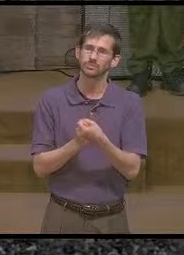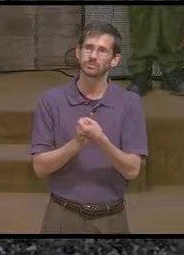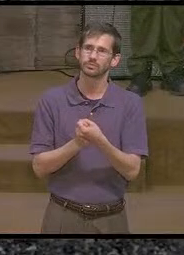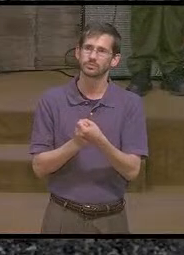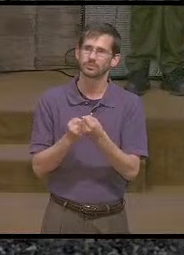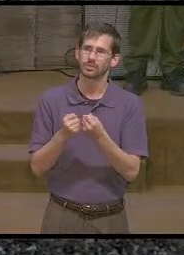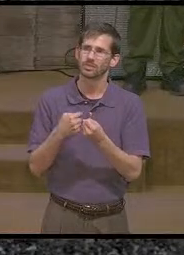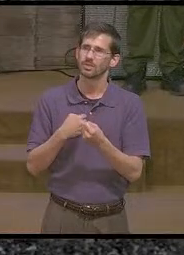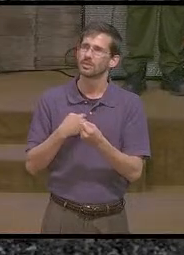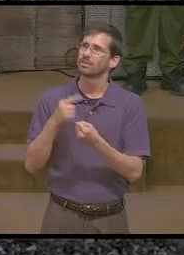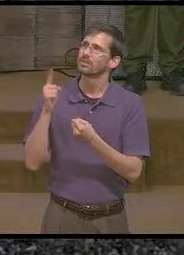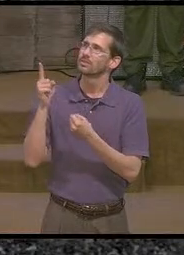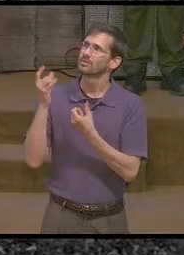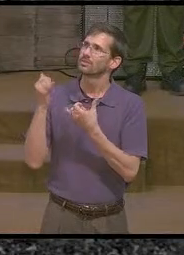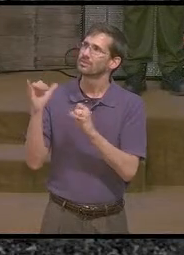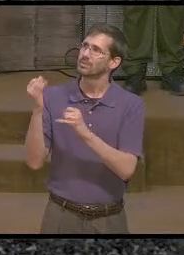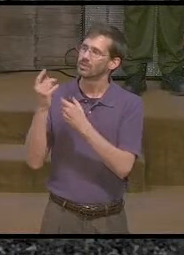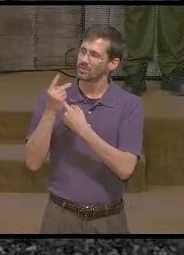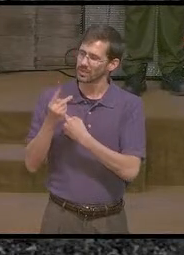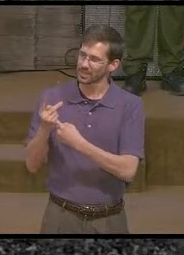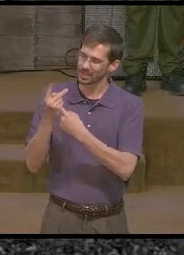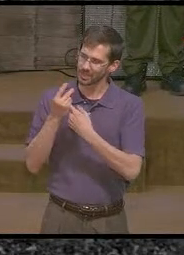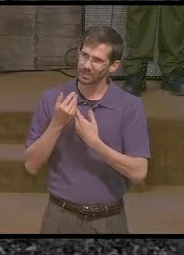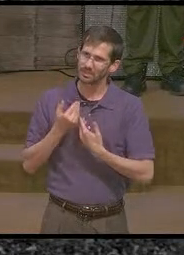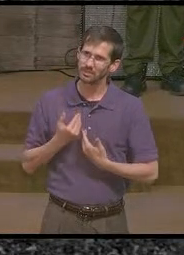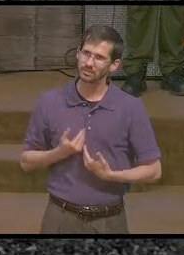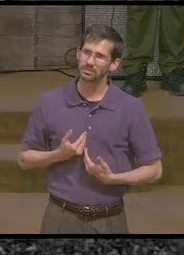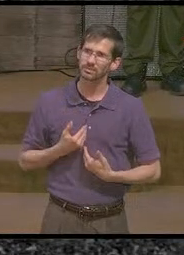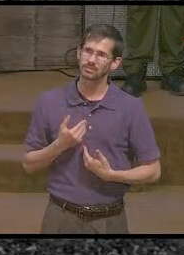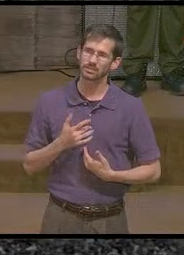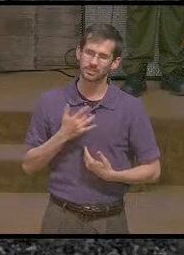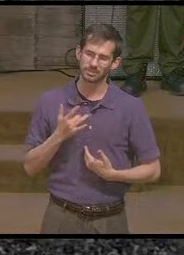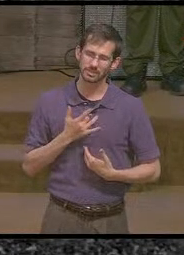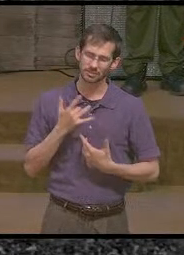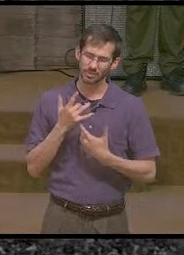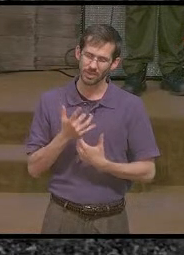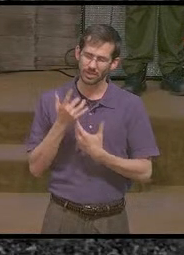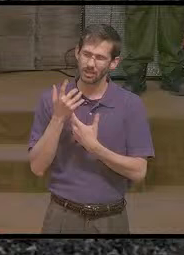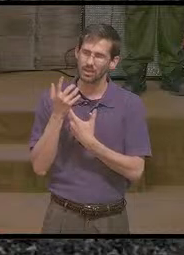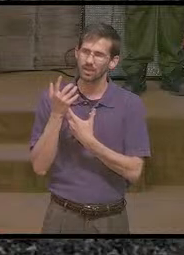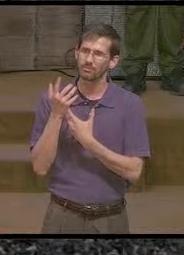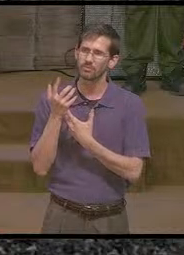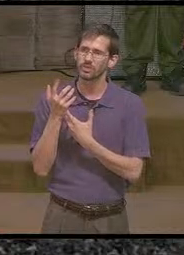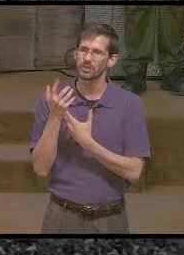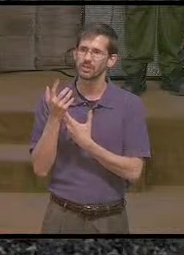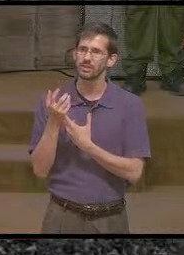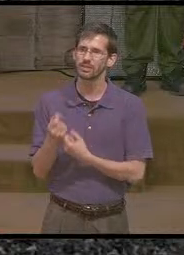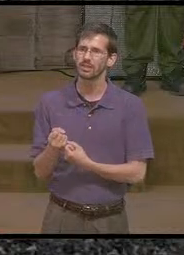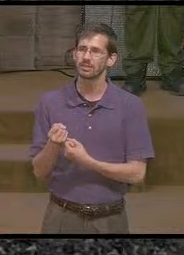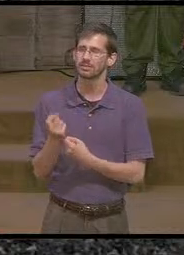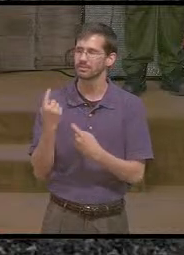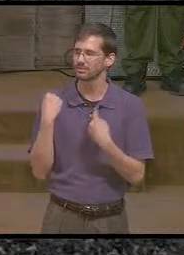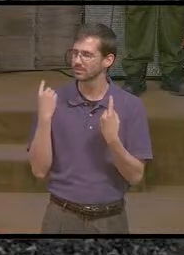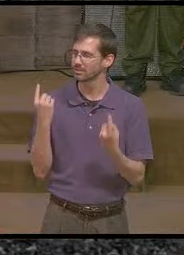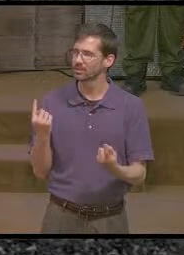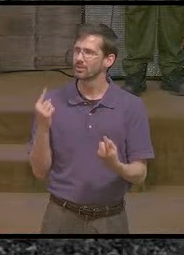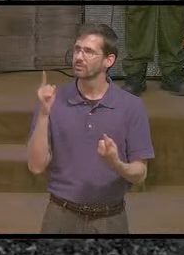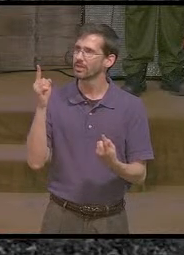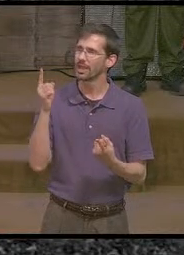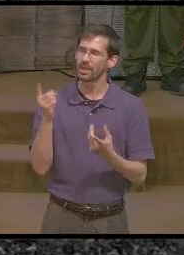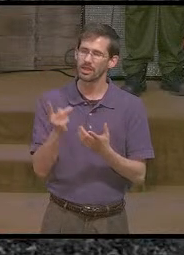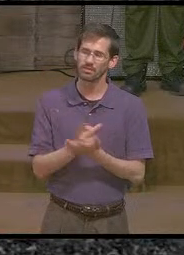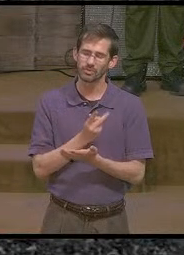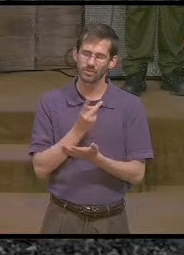faithfulness. I'm still in your hands. This is my confidence.